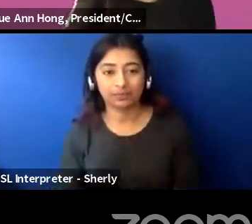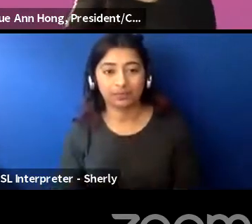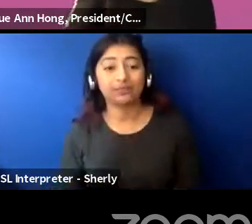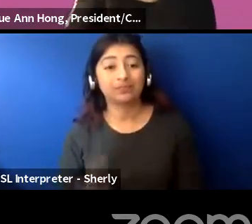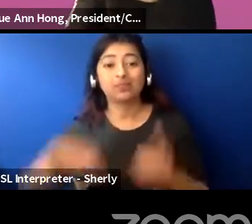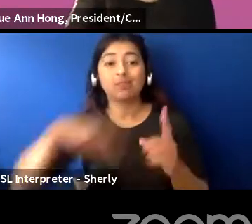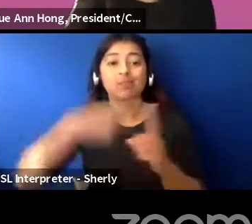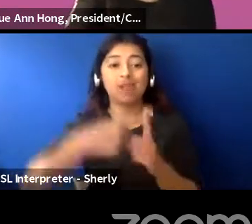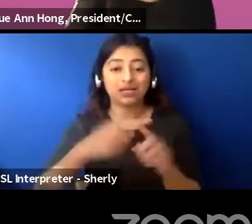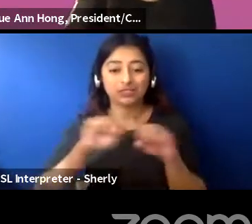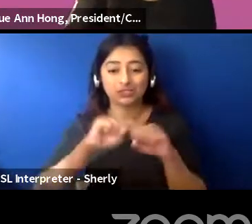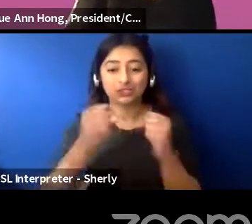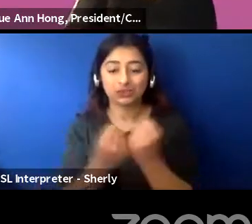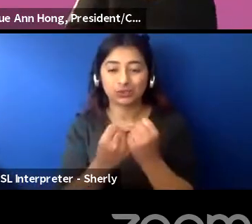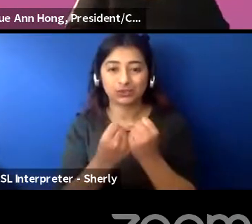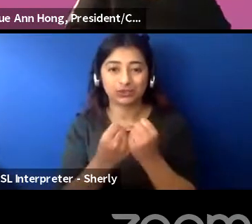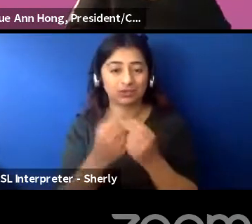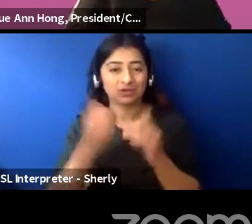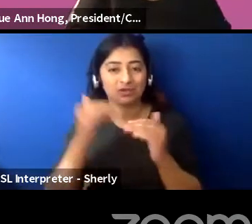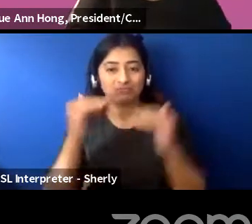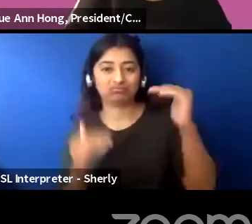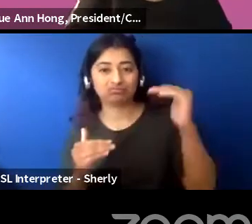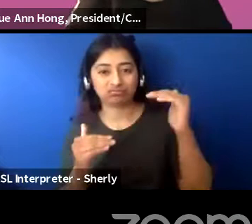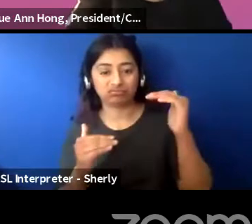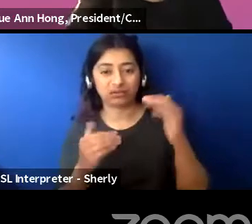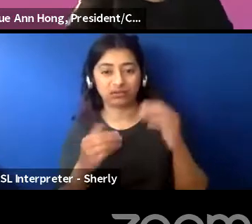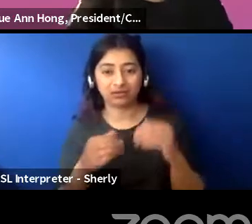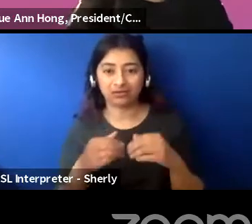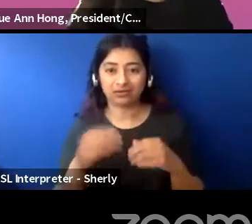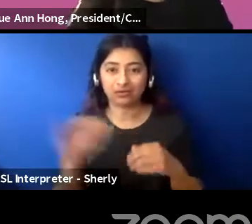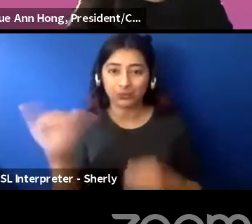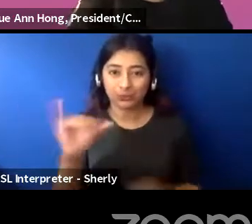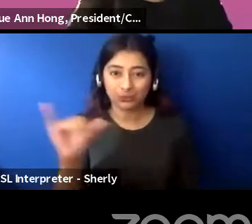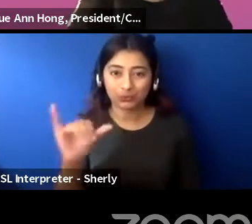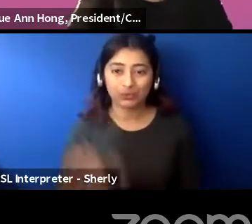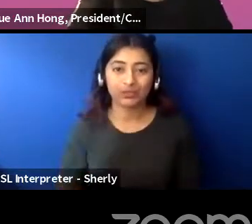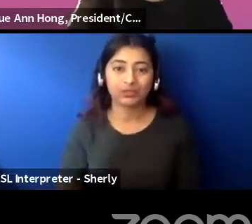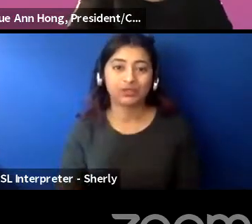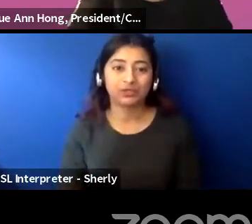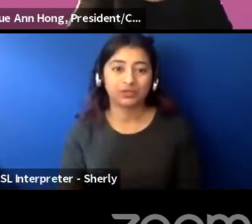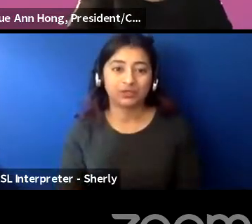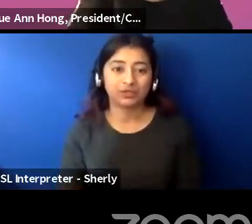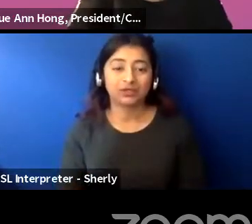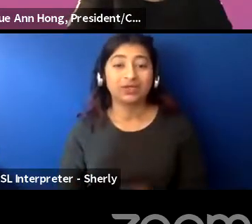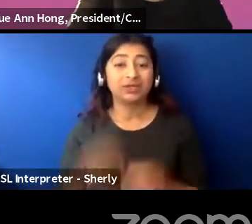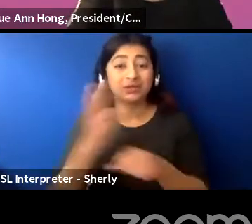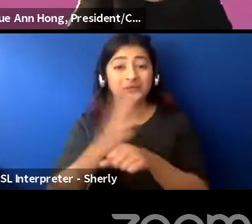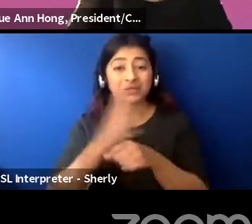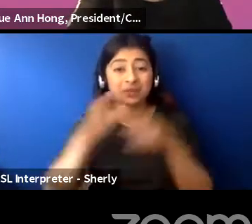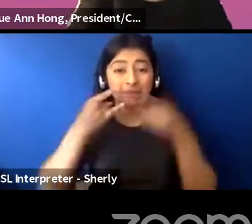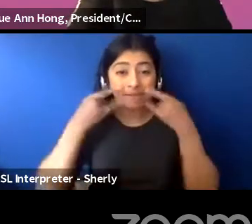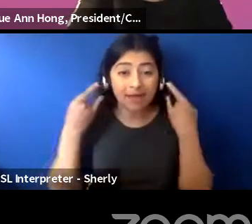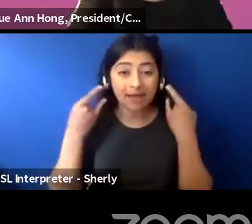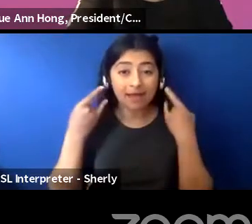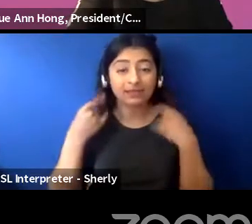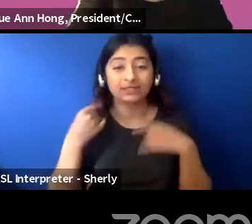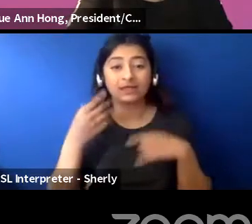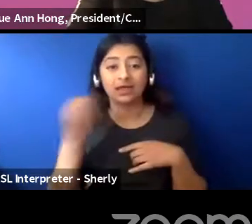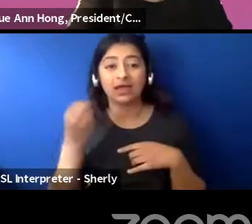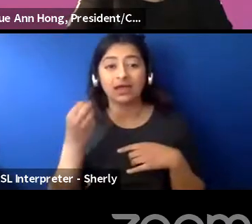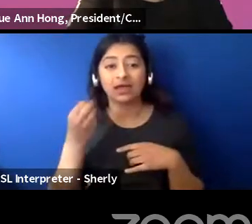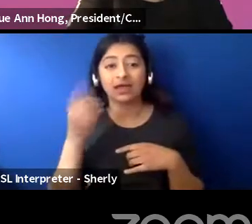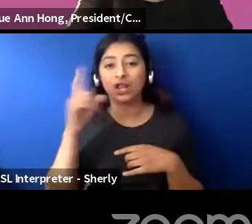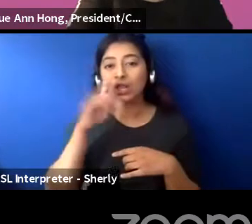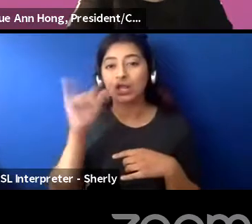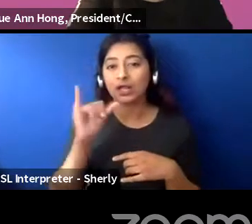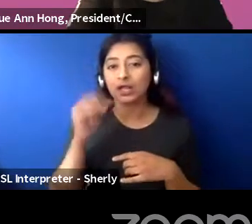injustice that's happening on top of it, right? So even from the point of wearing a mask and looking like you're up to